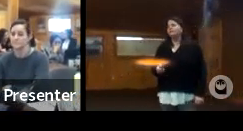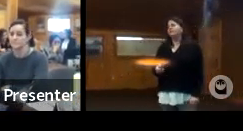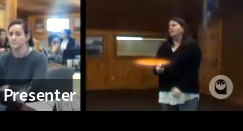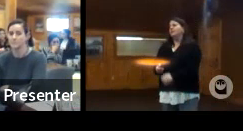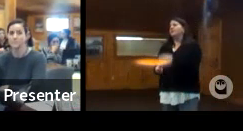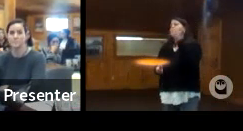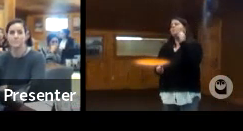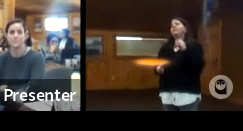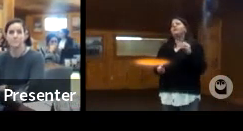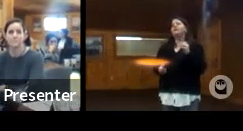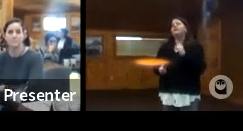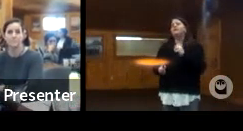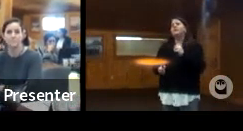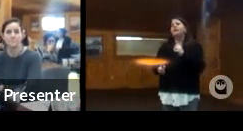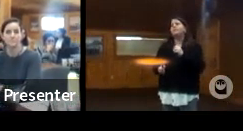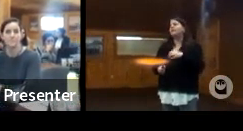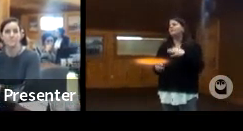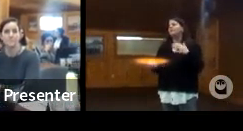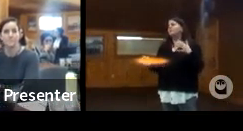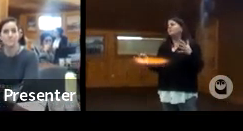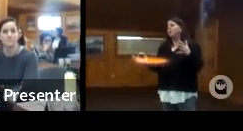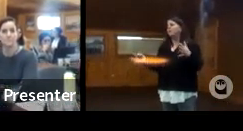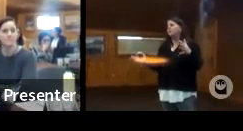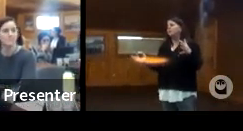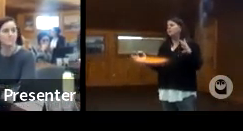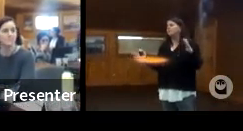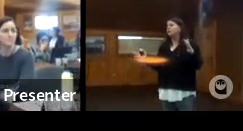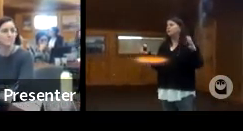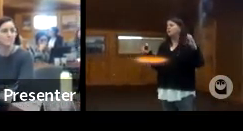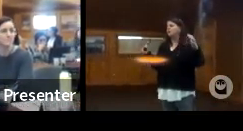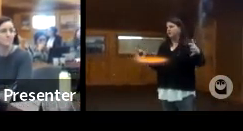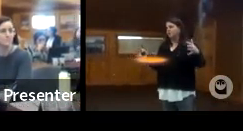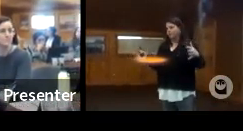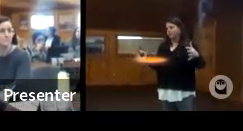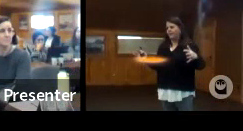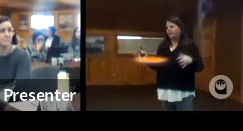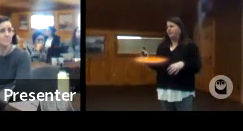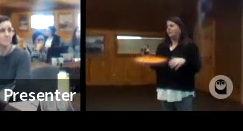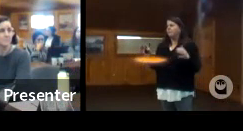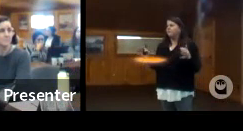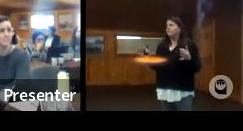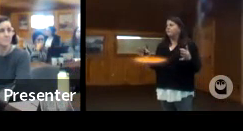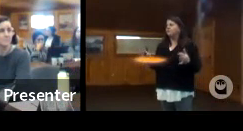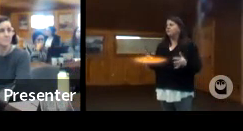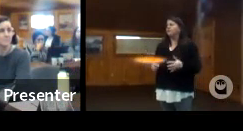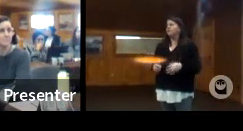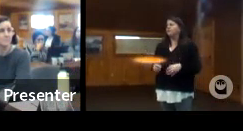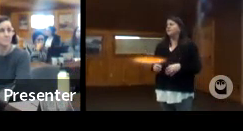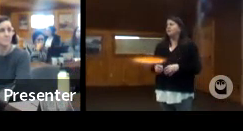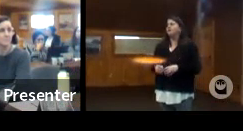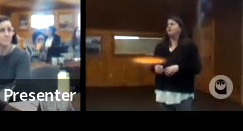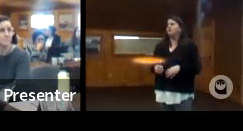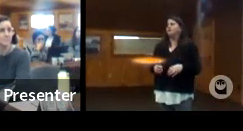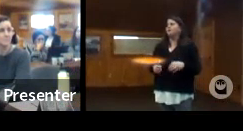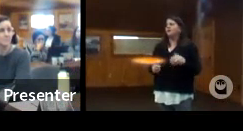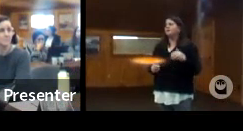Speak English. Some people get on there, and this probably isn't going to fall to this group, but probably some of the most frustrating things